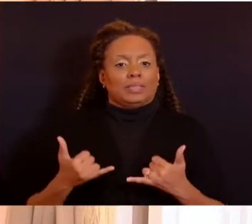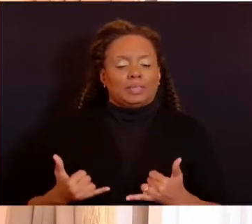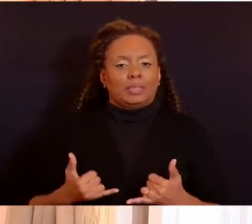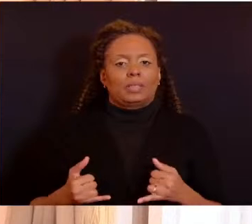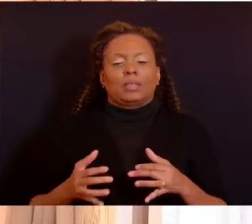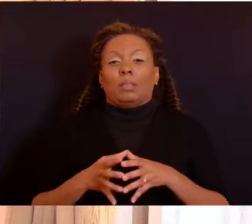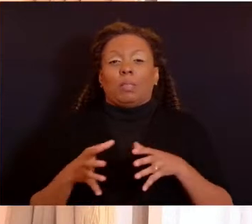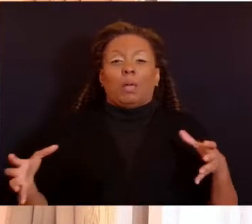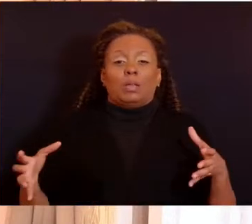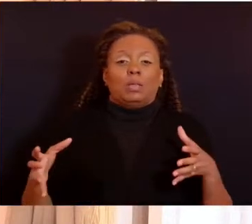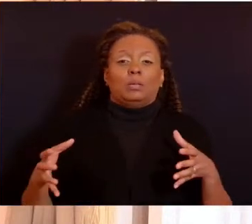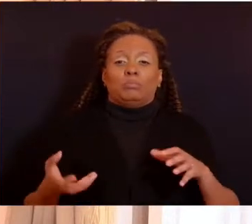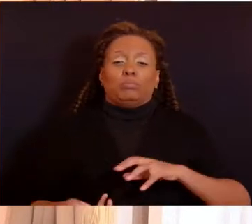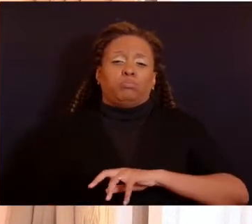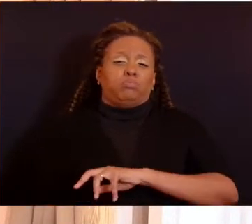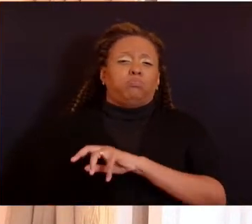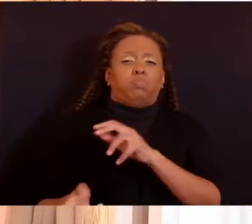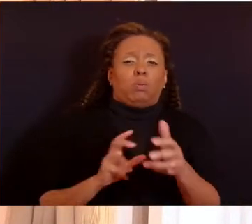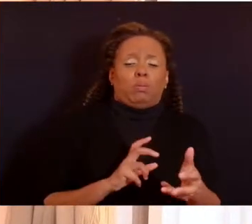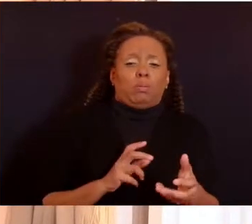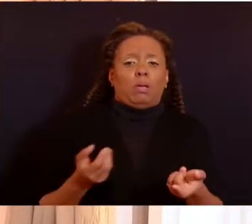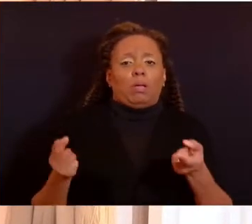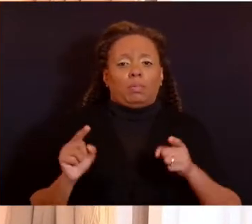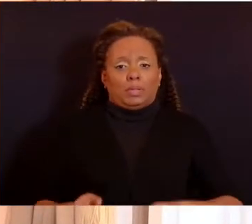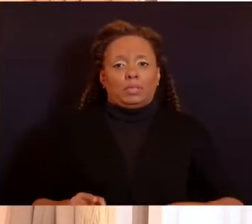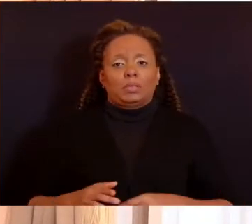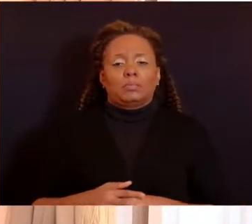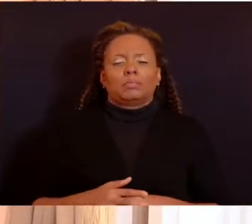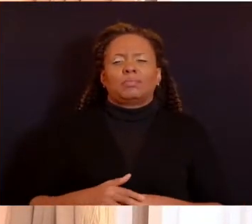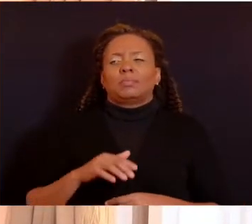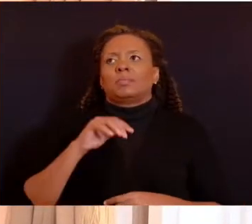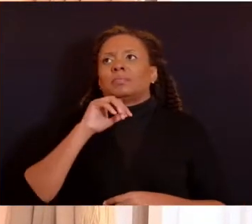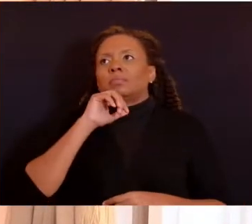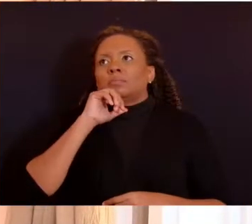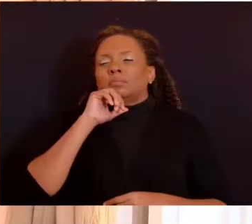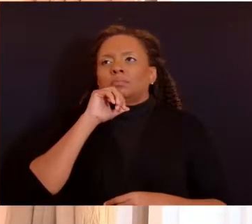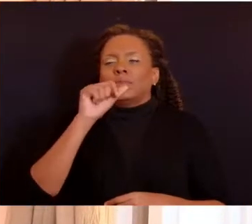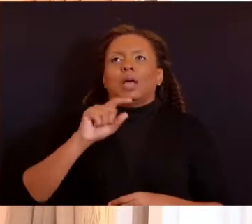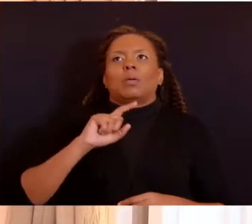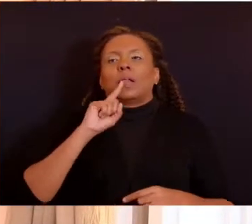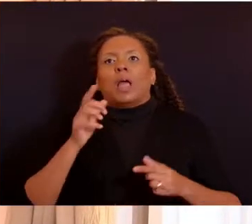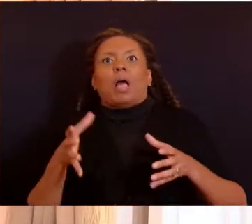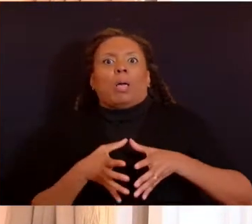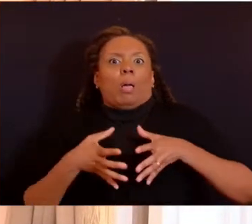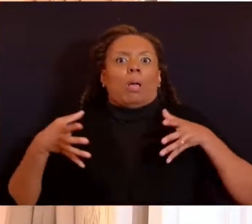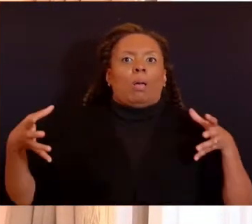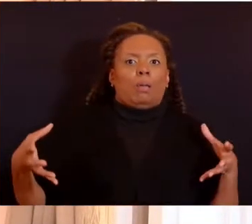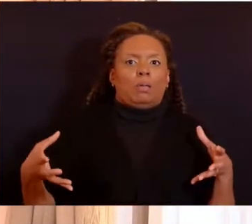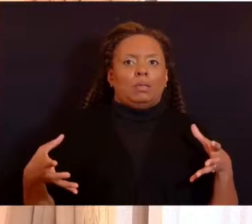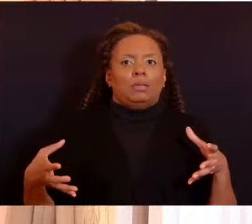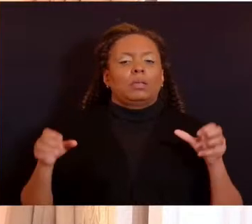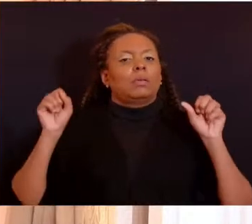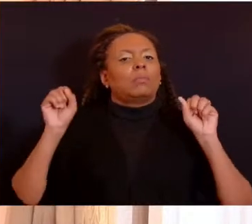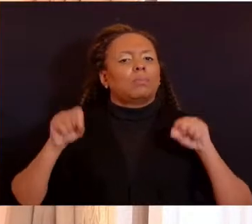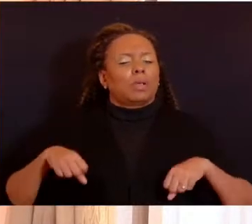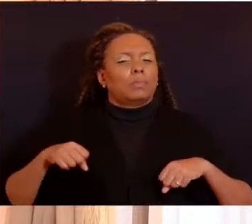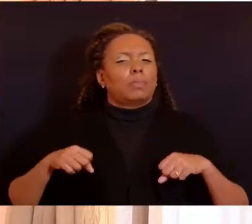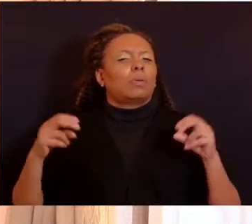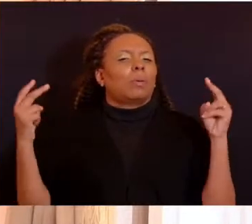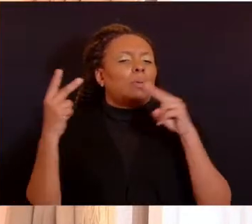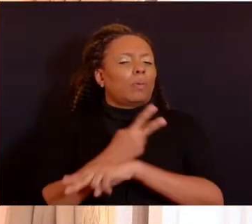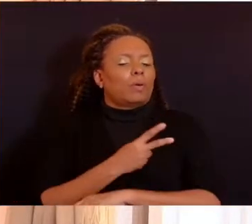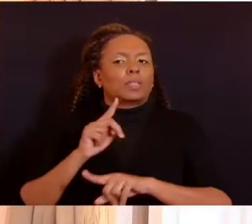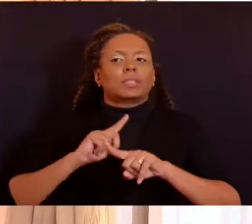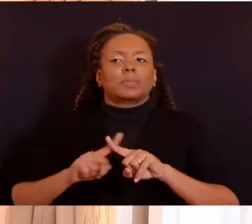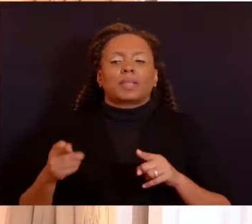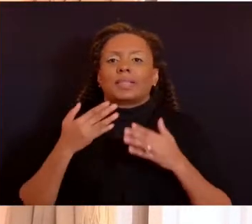happened. And when I say a lot, let me contextualize it, more than we were happy with. It could have been a lot worse.